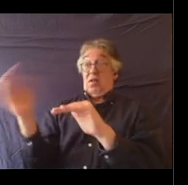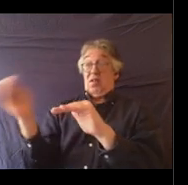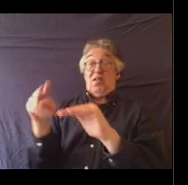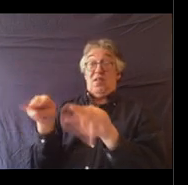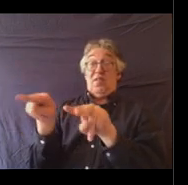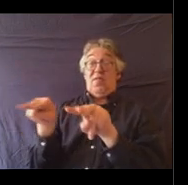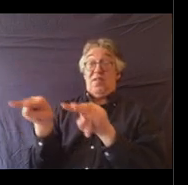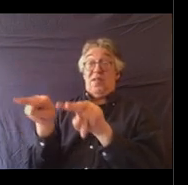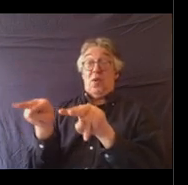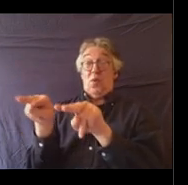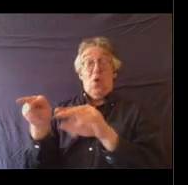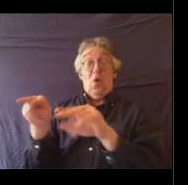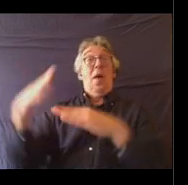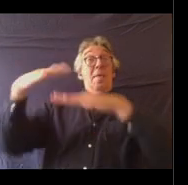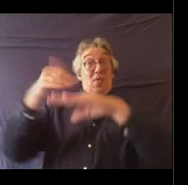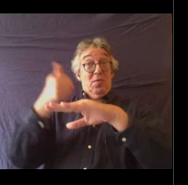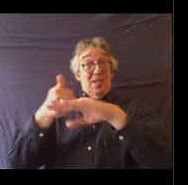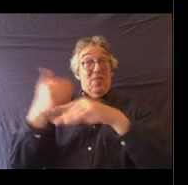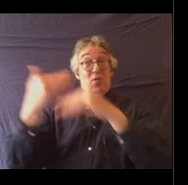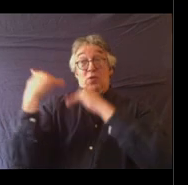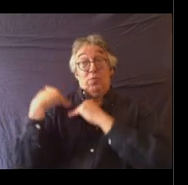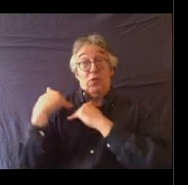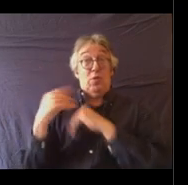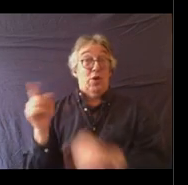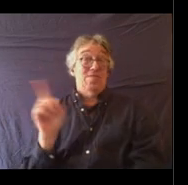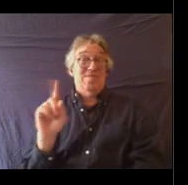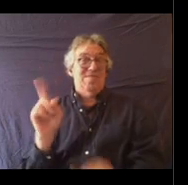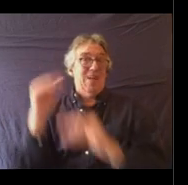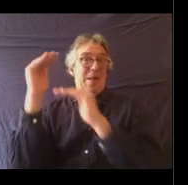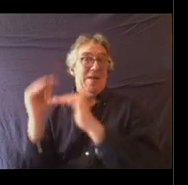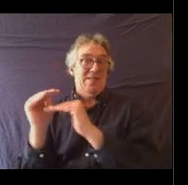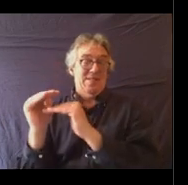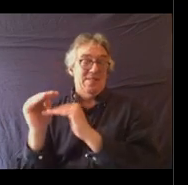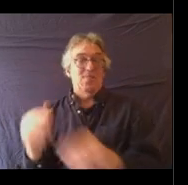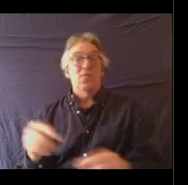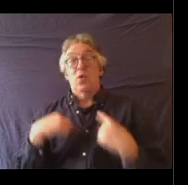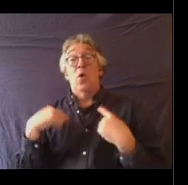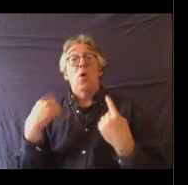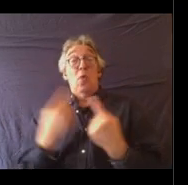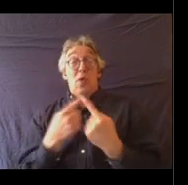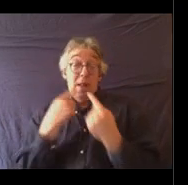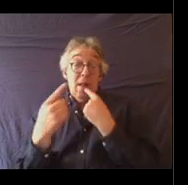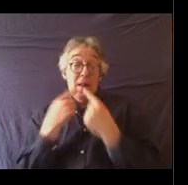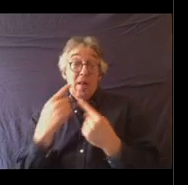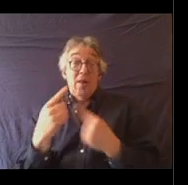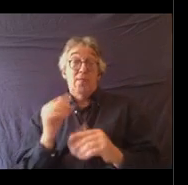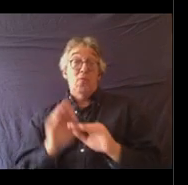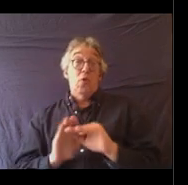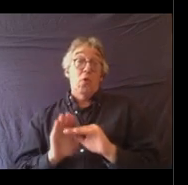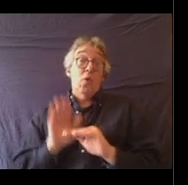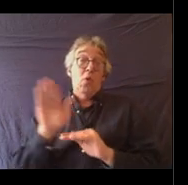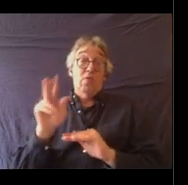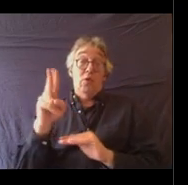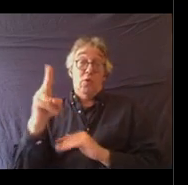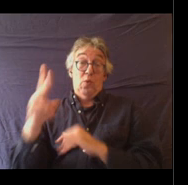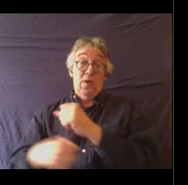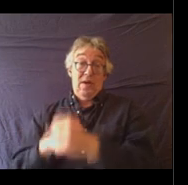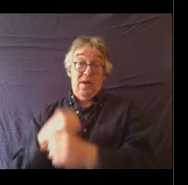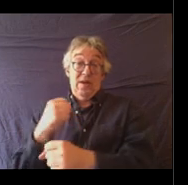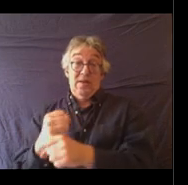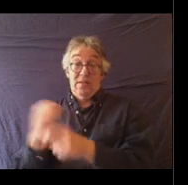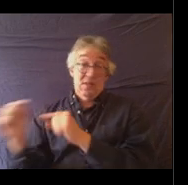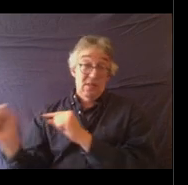Let me see. Yeah, we negotiated this directive for over 2 years, and it finally entered into force